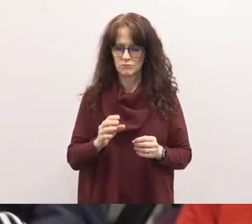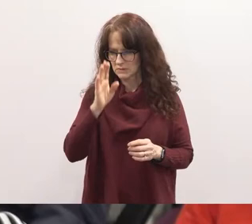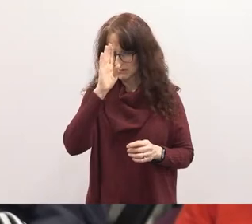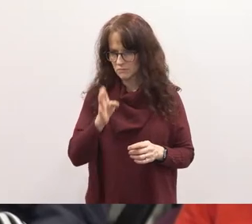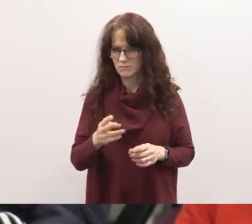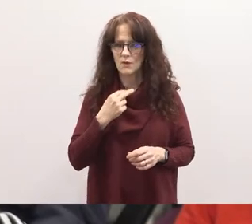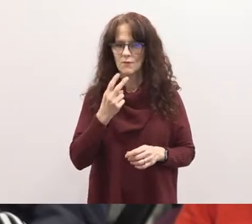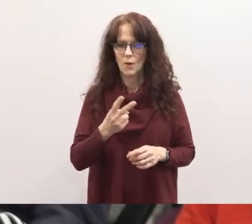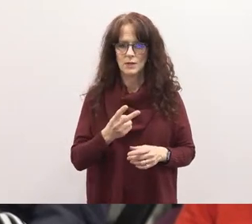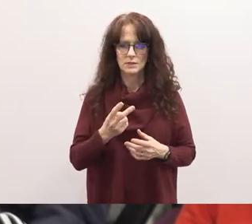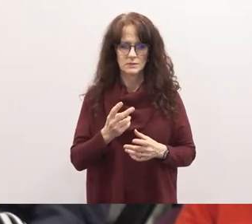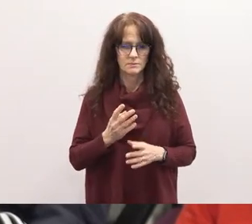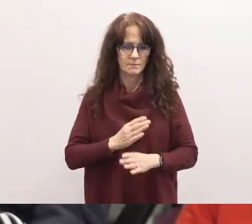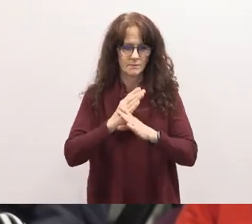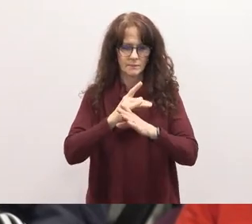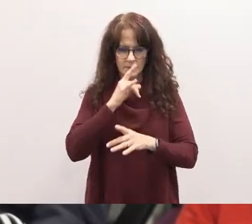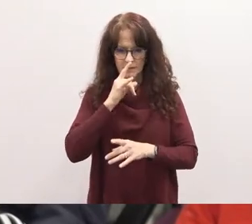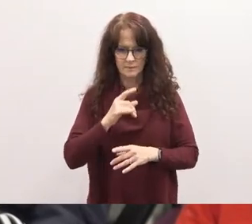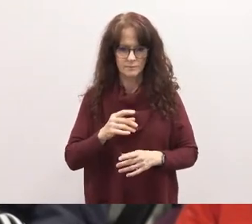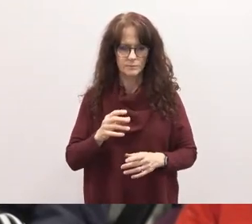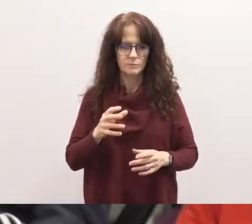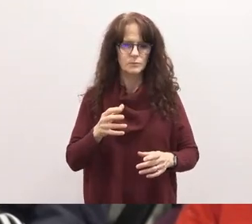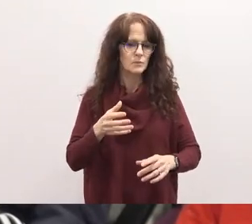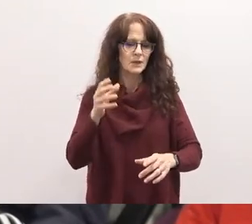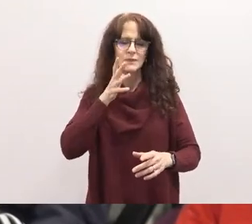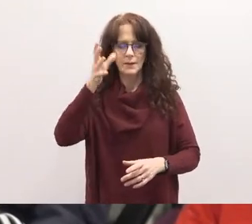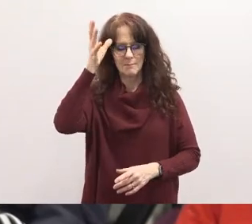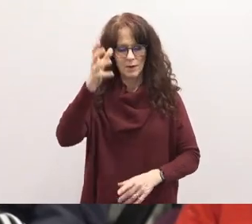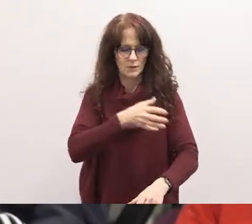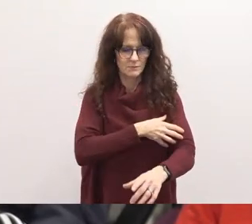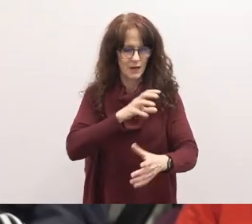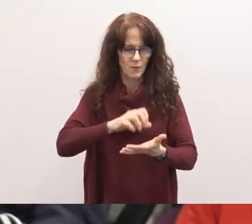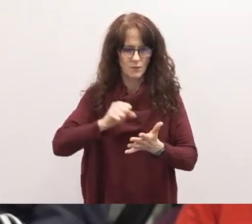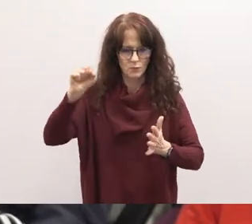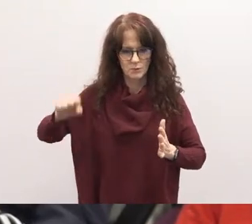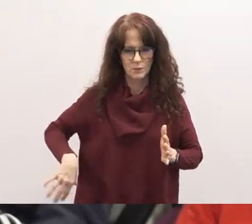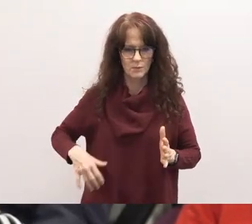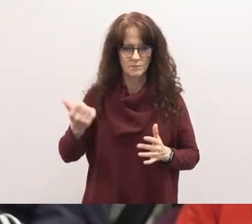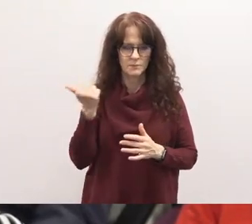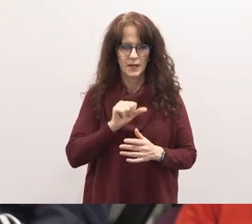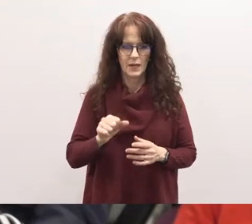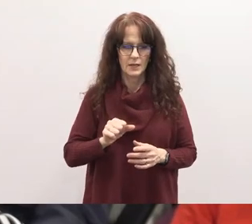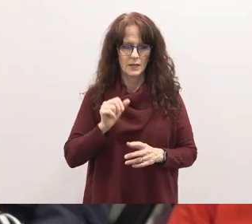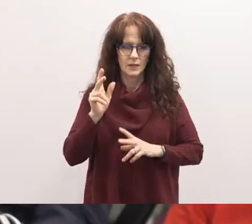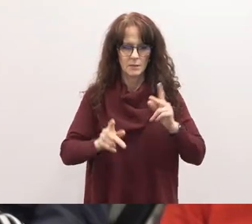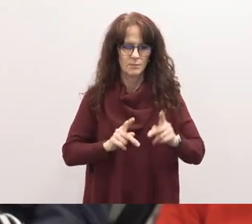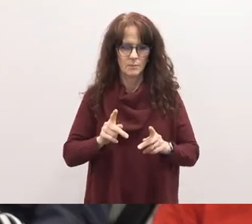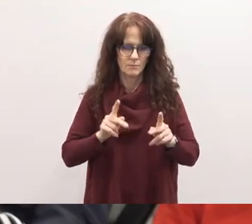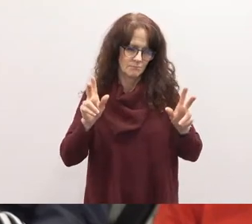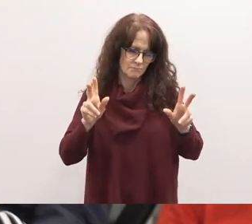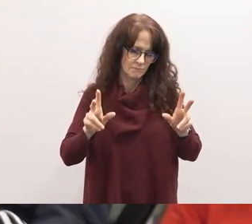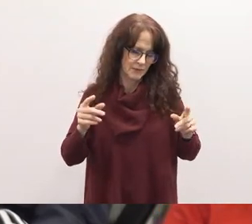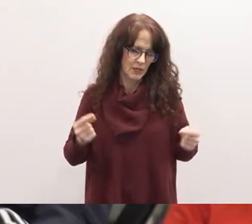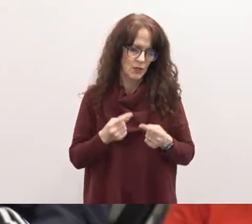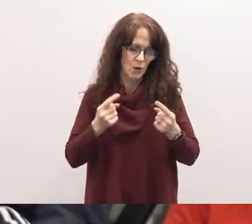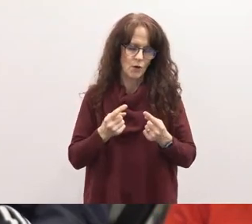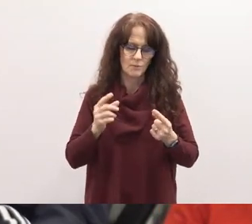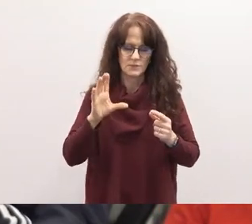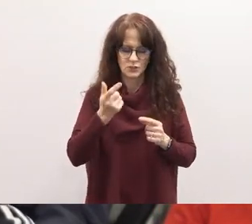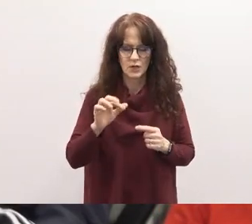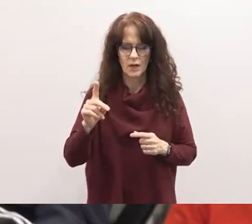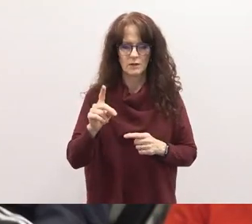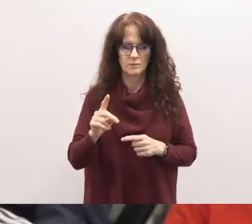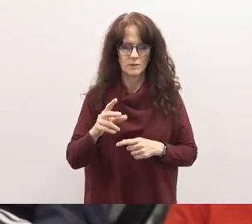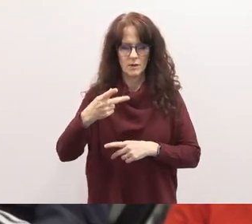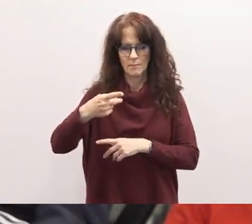kids. Once you remove the power of the parent, any predator can harm a child. The